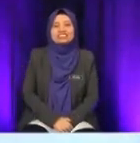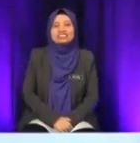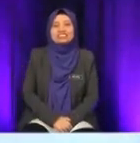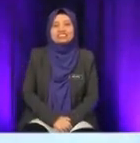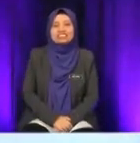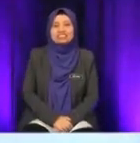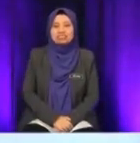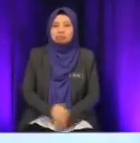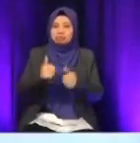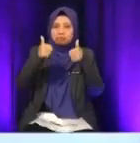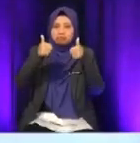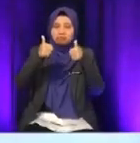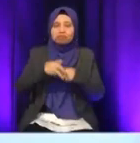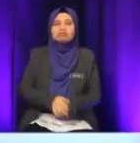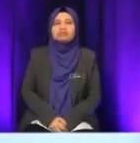Good job, everyone.